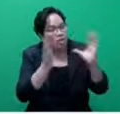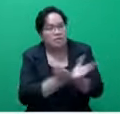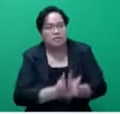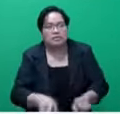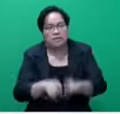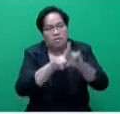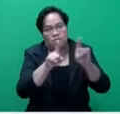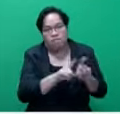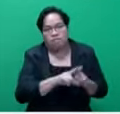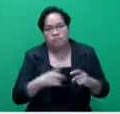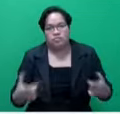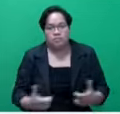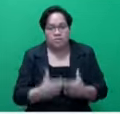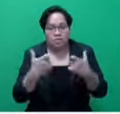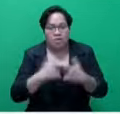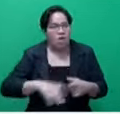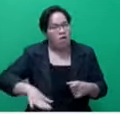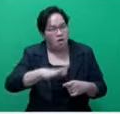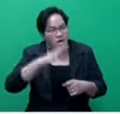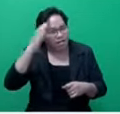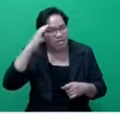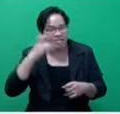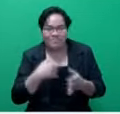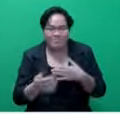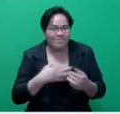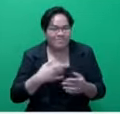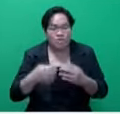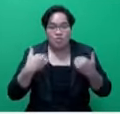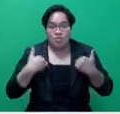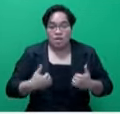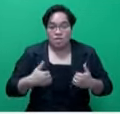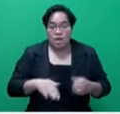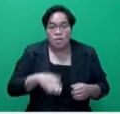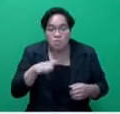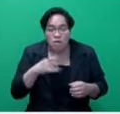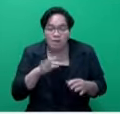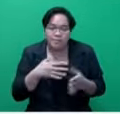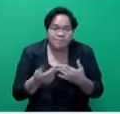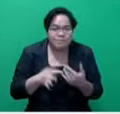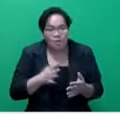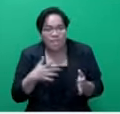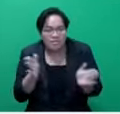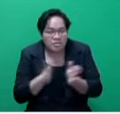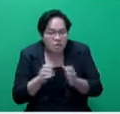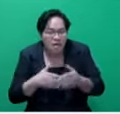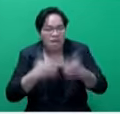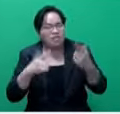pandemic. Every country, whether rich or poor, with an economy small or large, has been